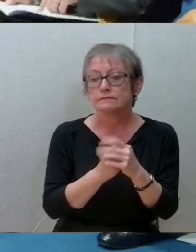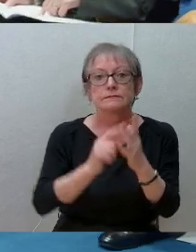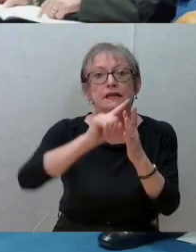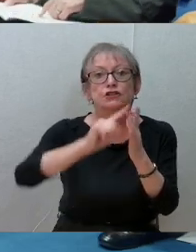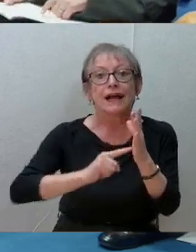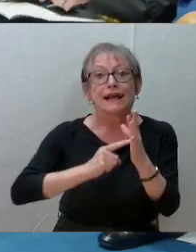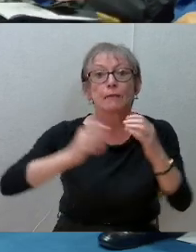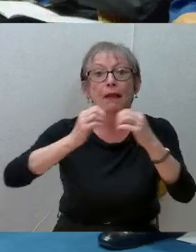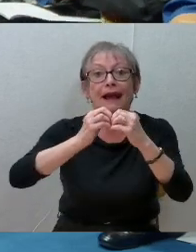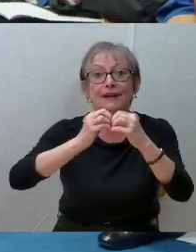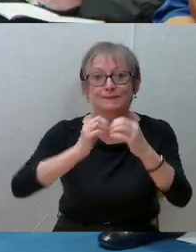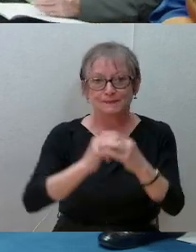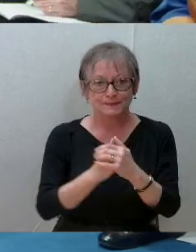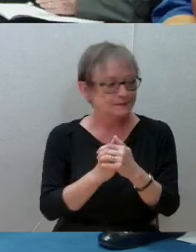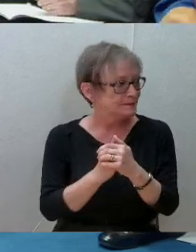Jacqueline Black.